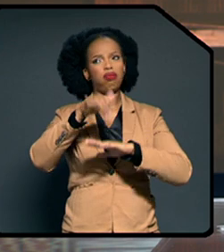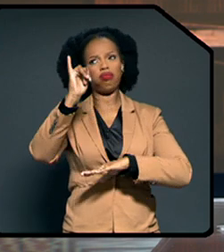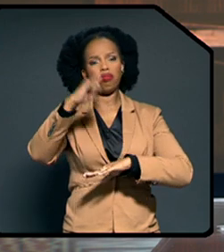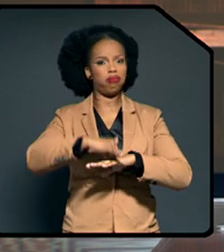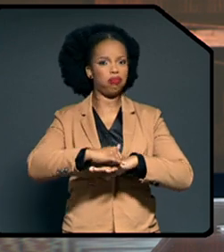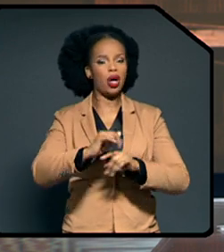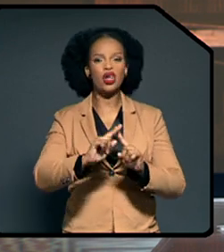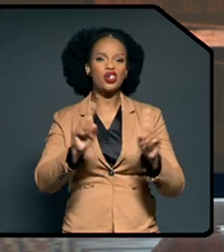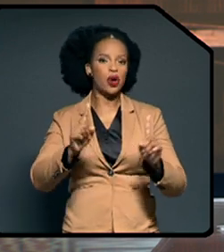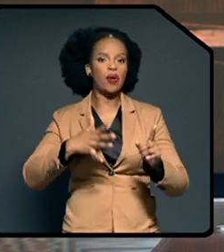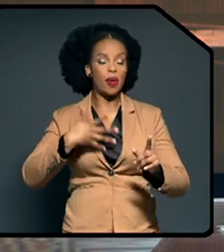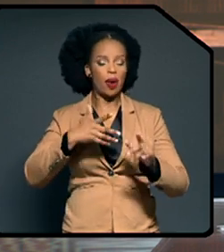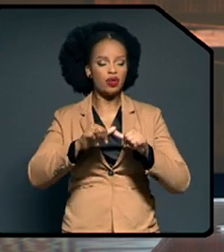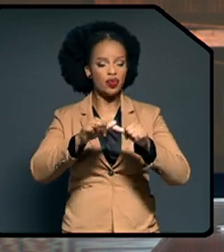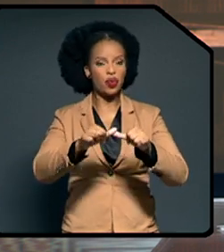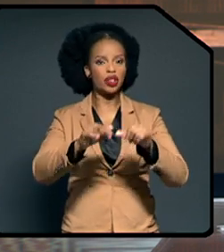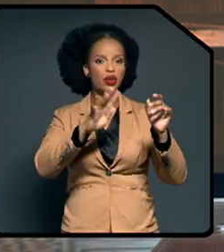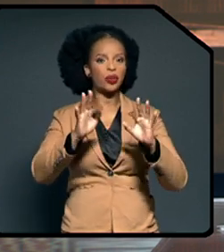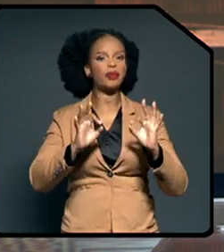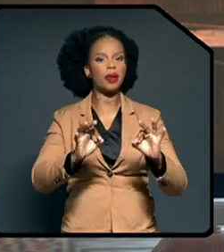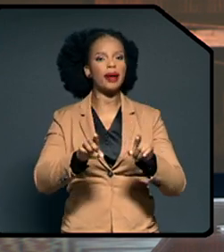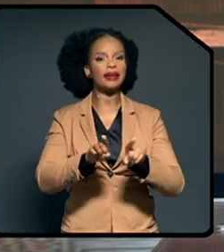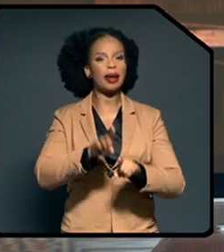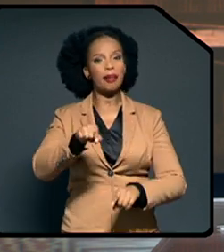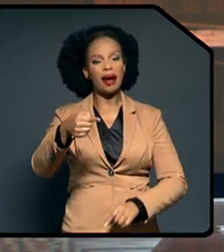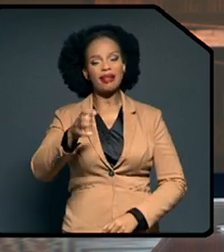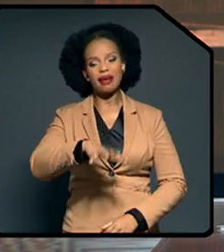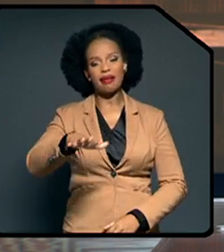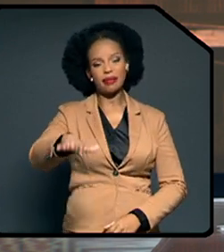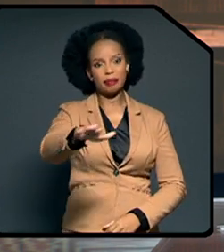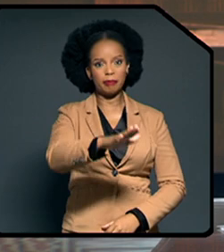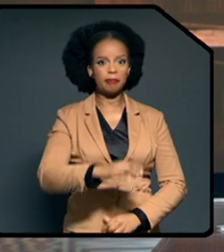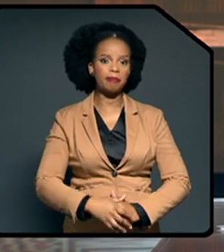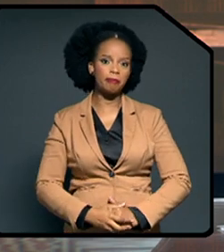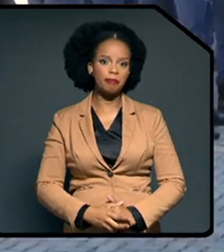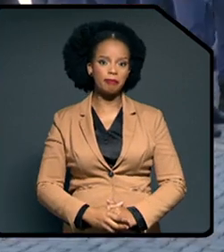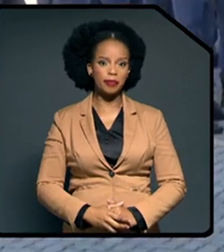kwesi sikhululo senqwelomoya namanye amazibuko kweli.